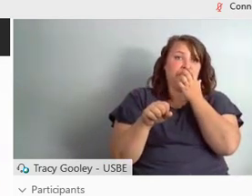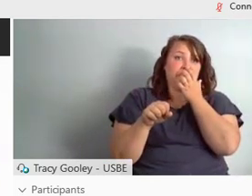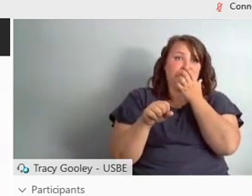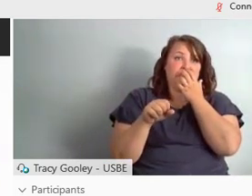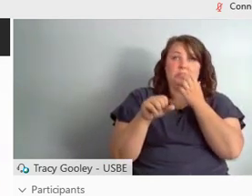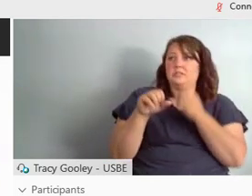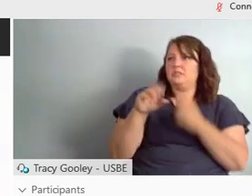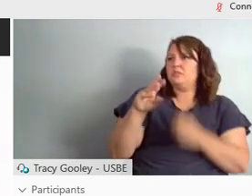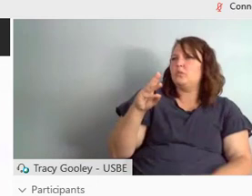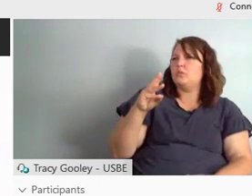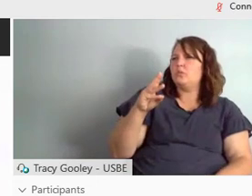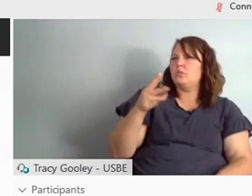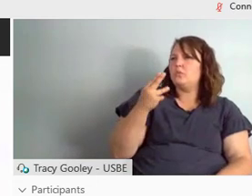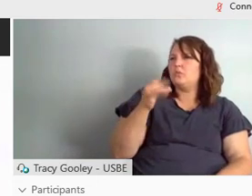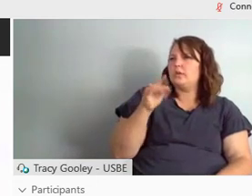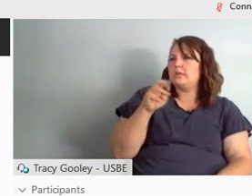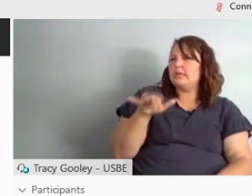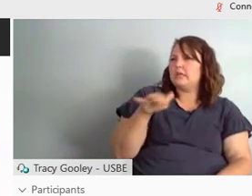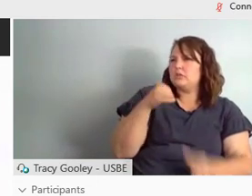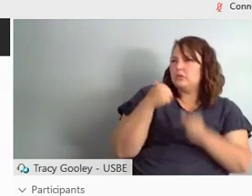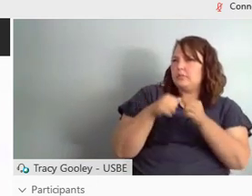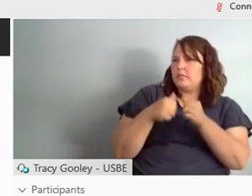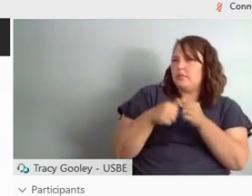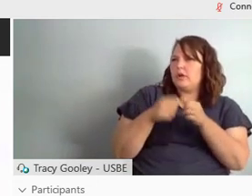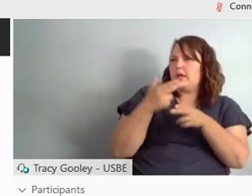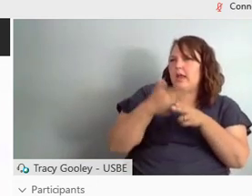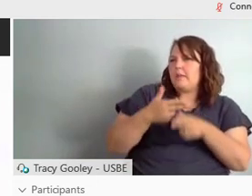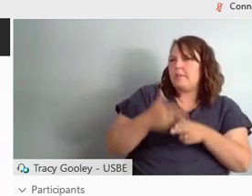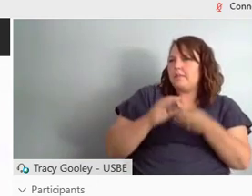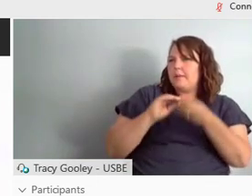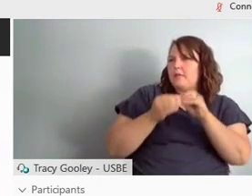the naming of numbers on the exit? Do you remember?